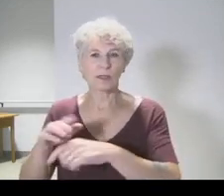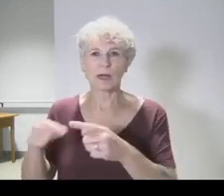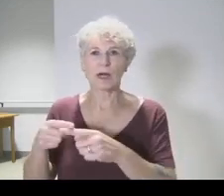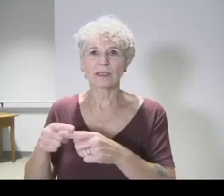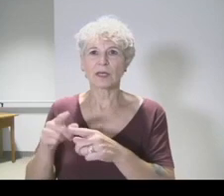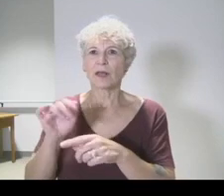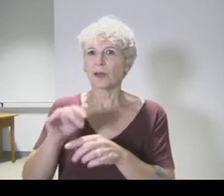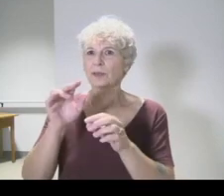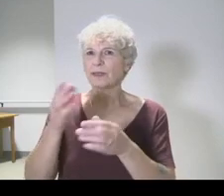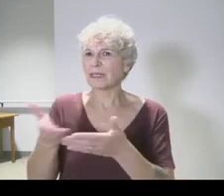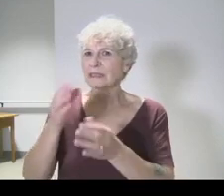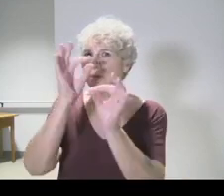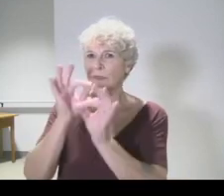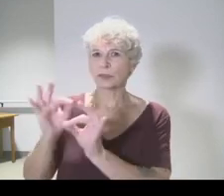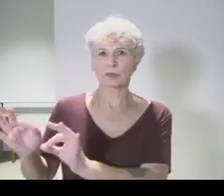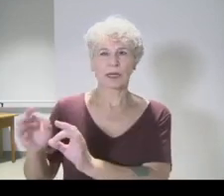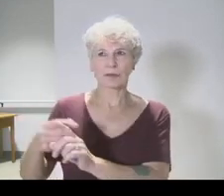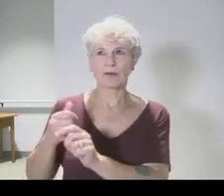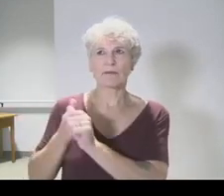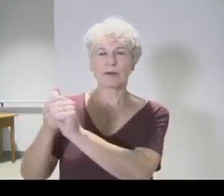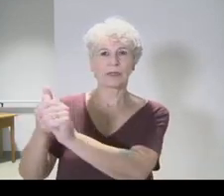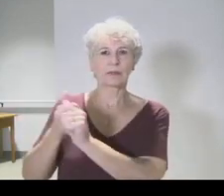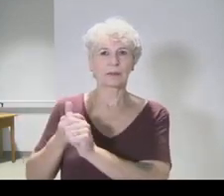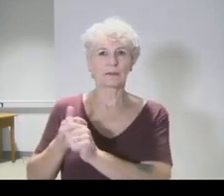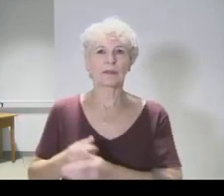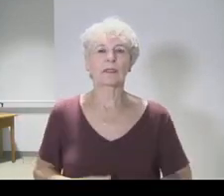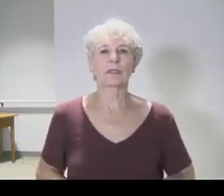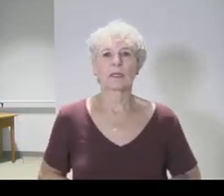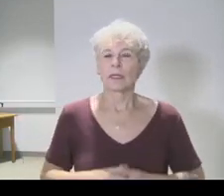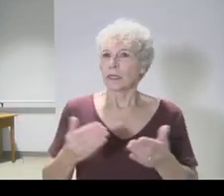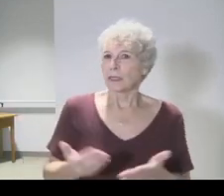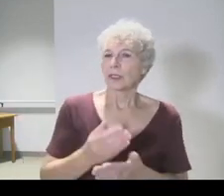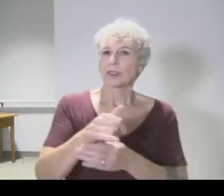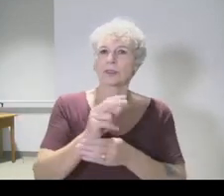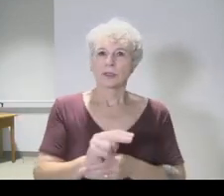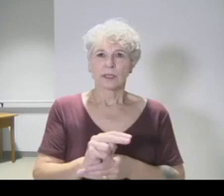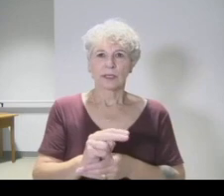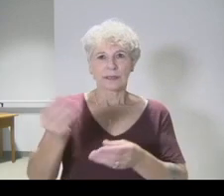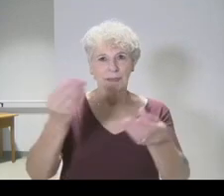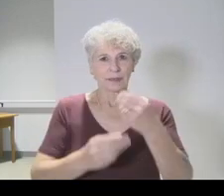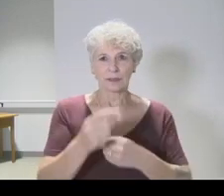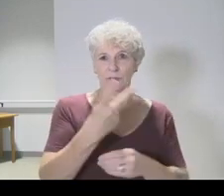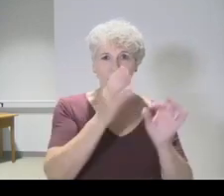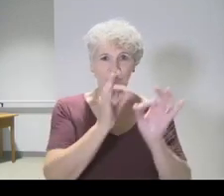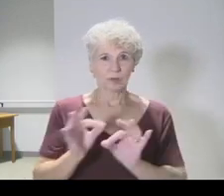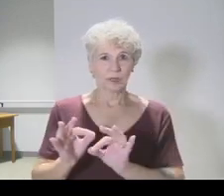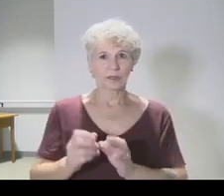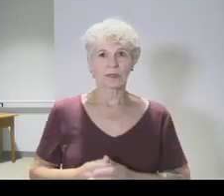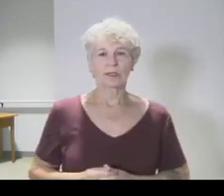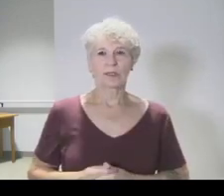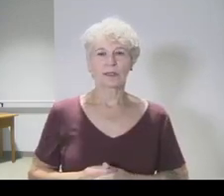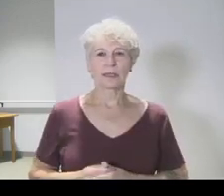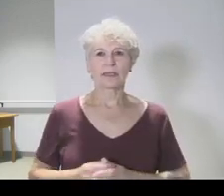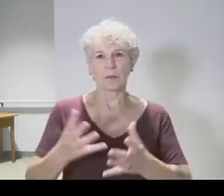or distract us from following Jesus. Here, John gives us two distractions that vie